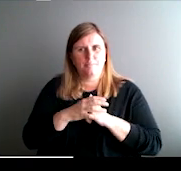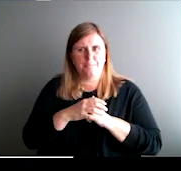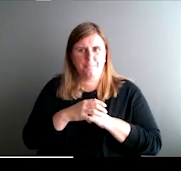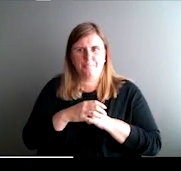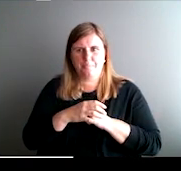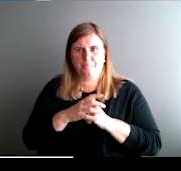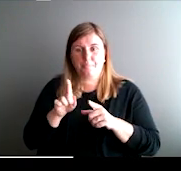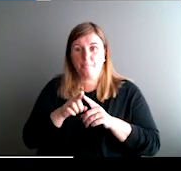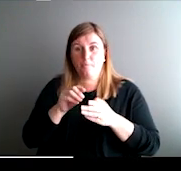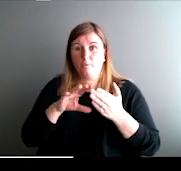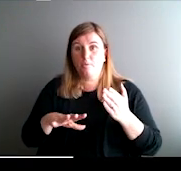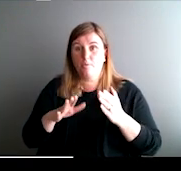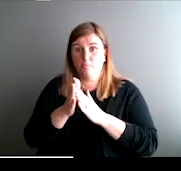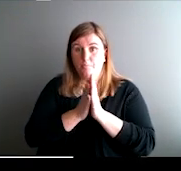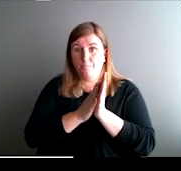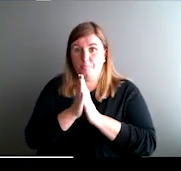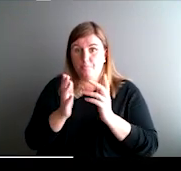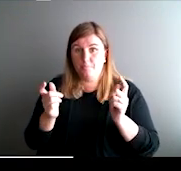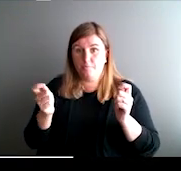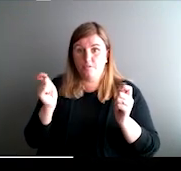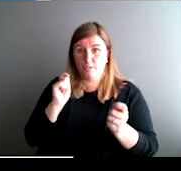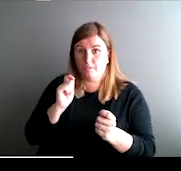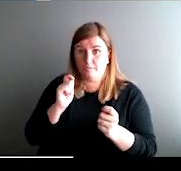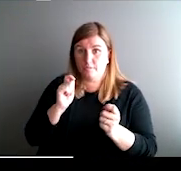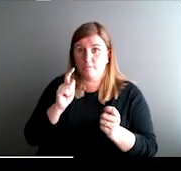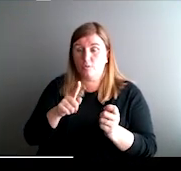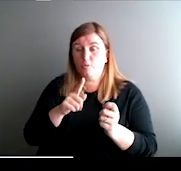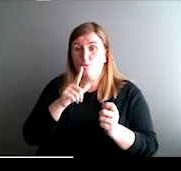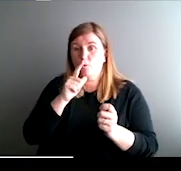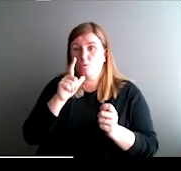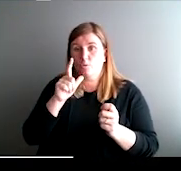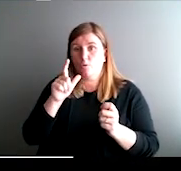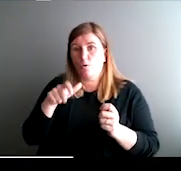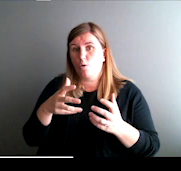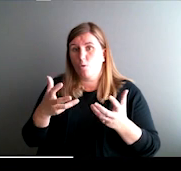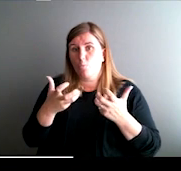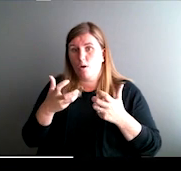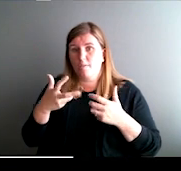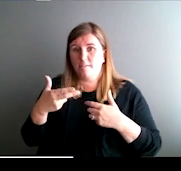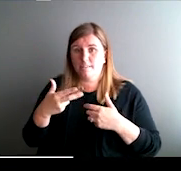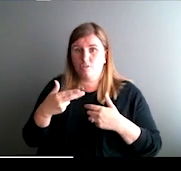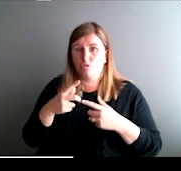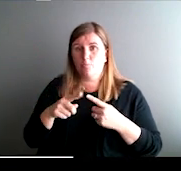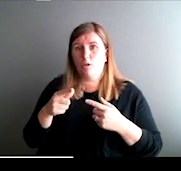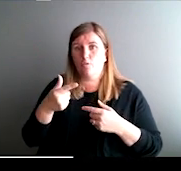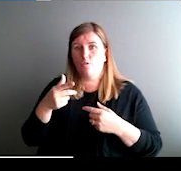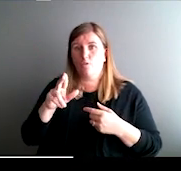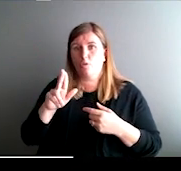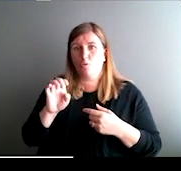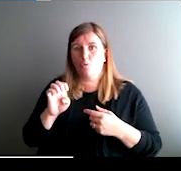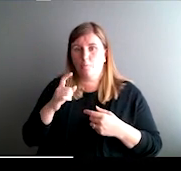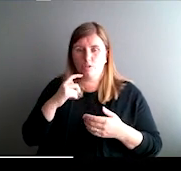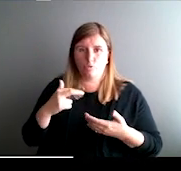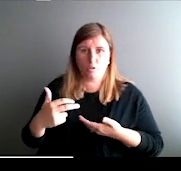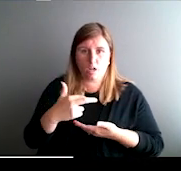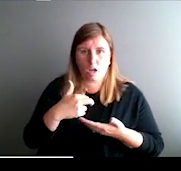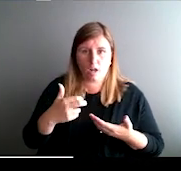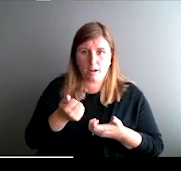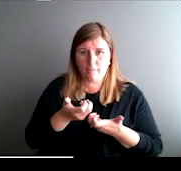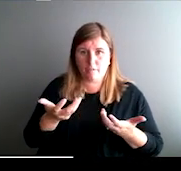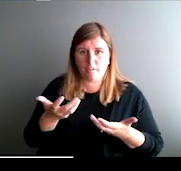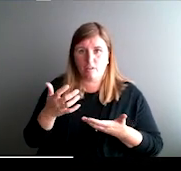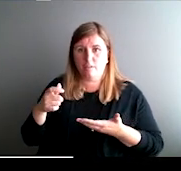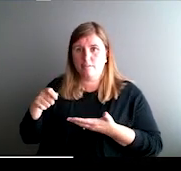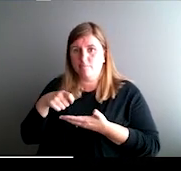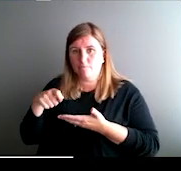as the student's motivation shifts, so that you no longer want perhaps the scissors, but now the glue because you've cut out all the pieces and you're doing a